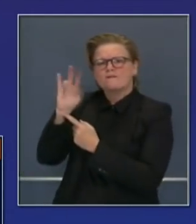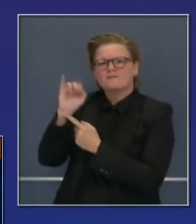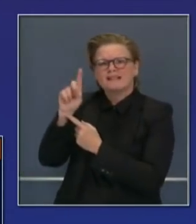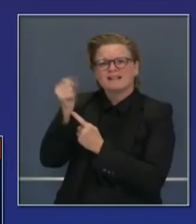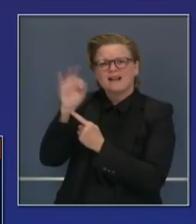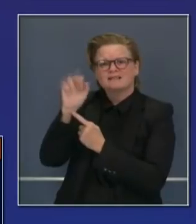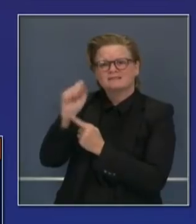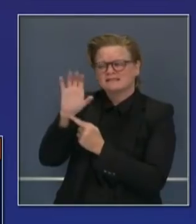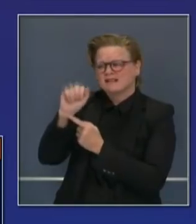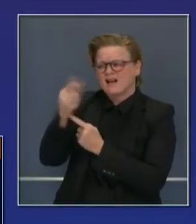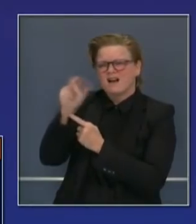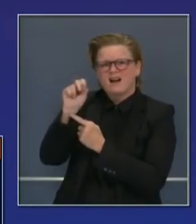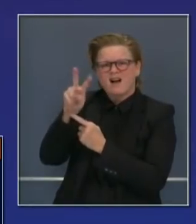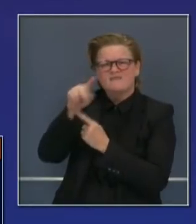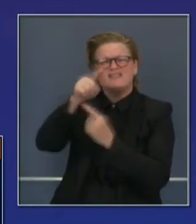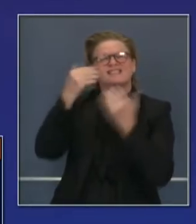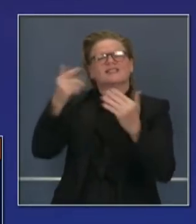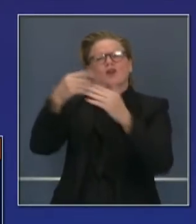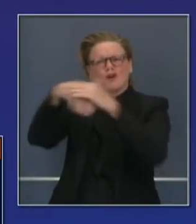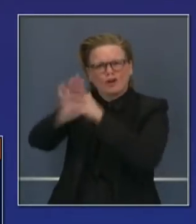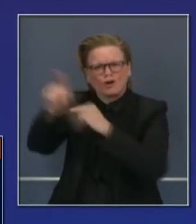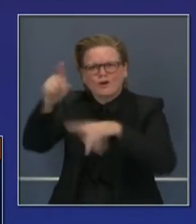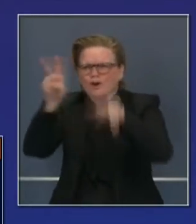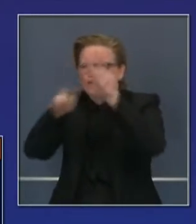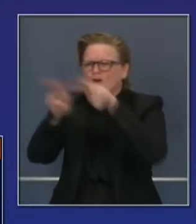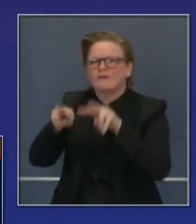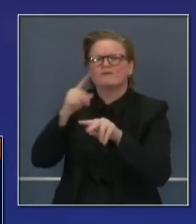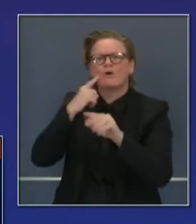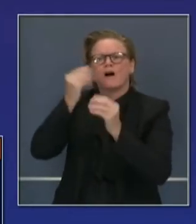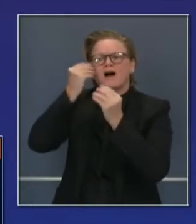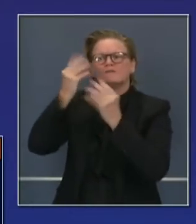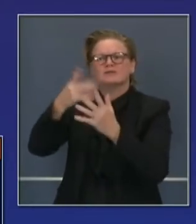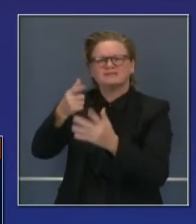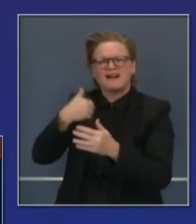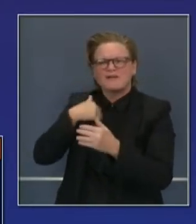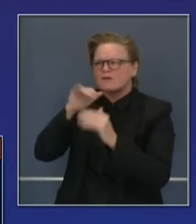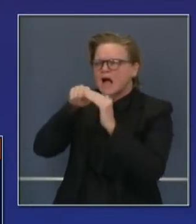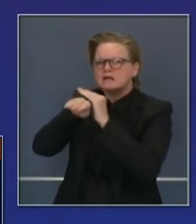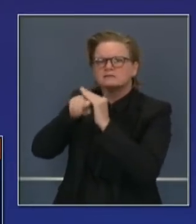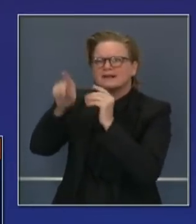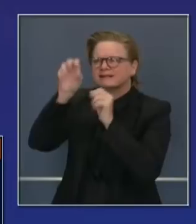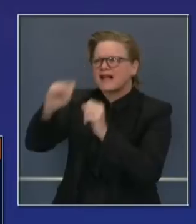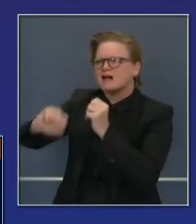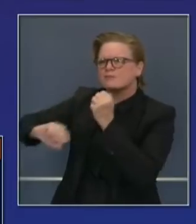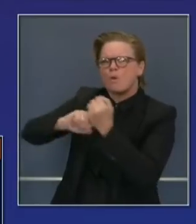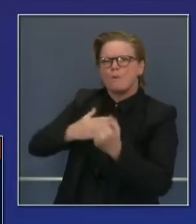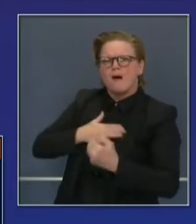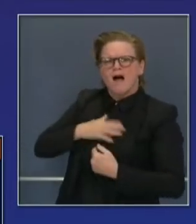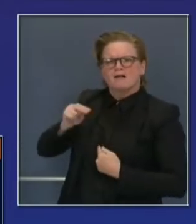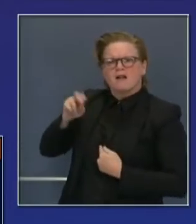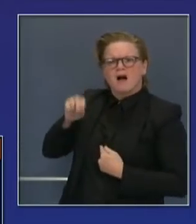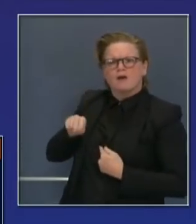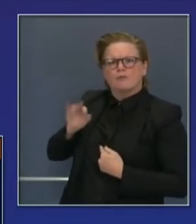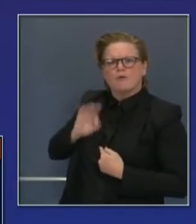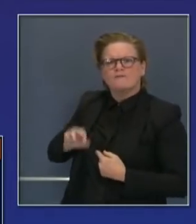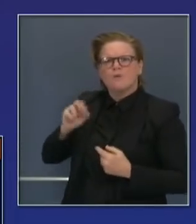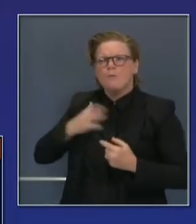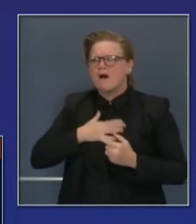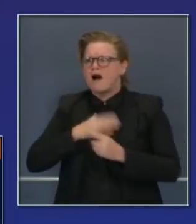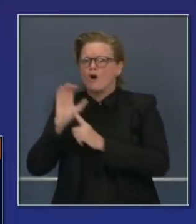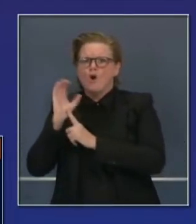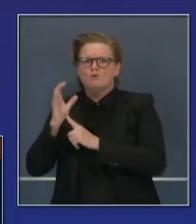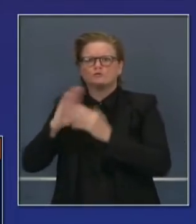covid19.ca.gov website to learn more about how you can access these emergency grants, which we just made available this